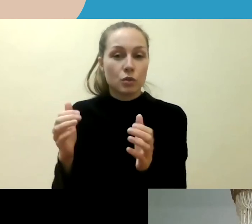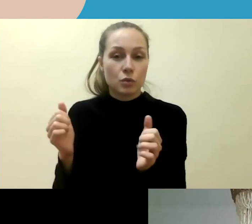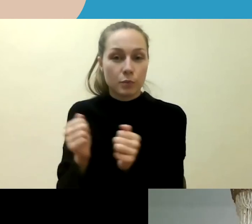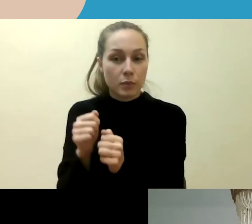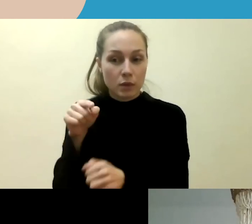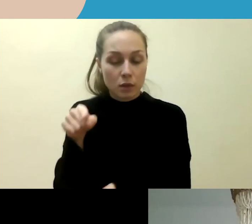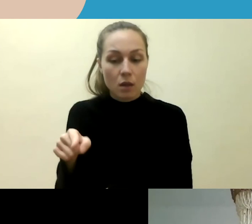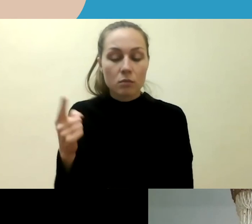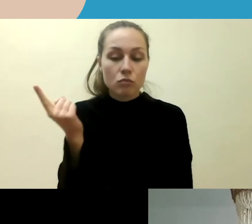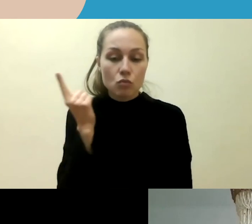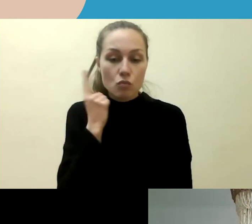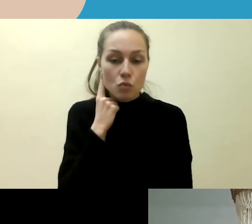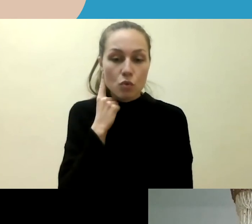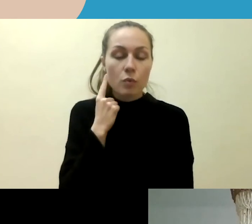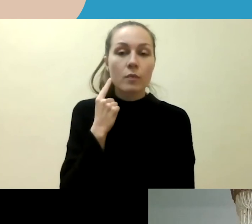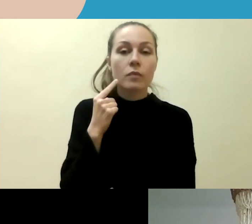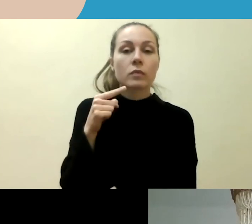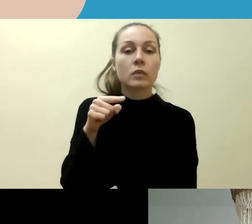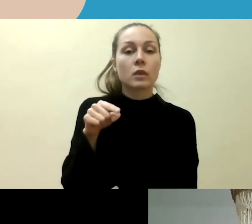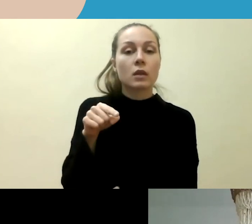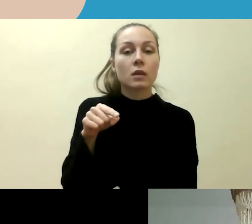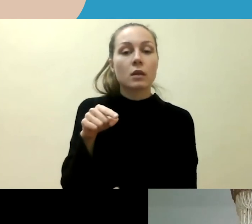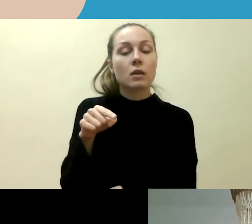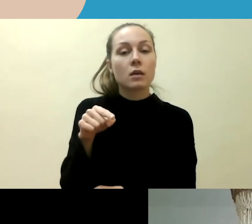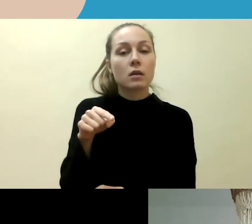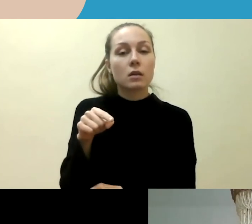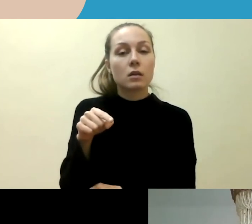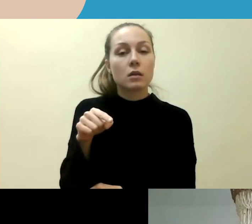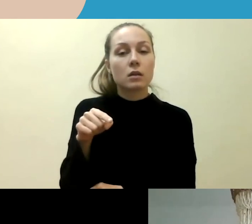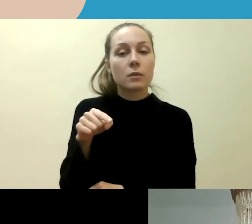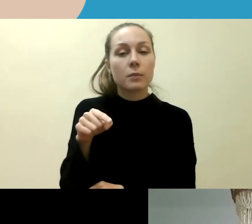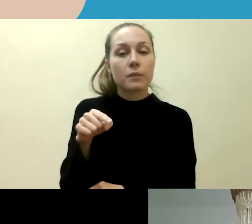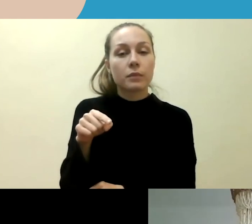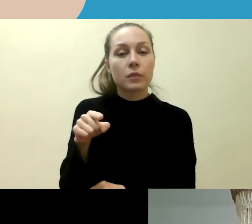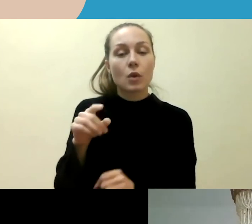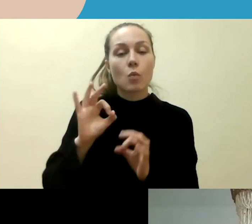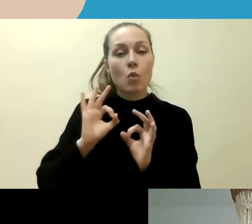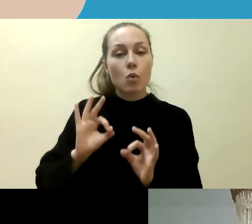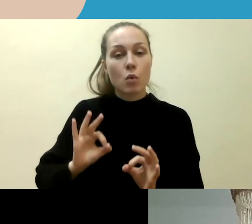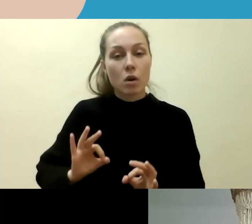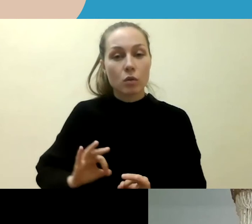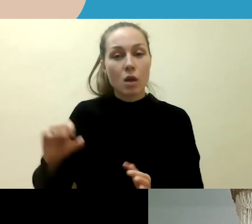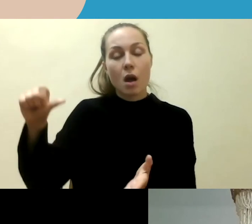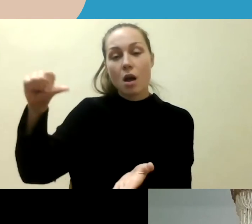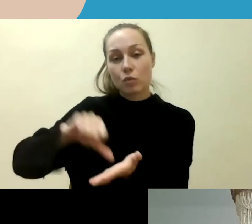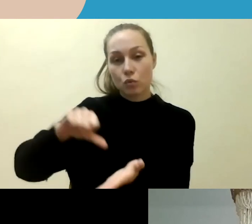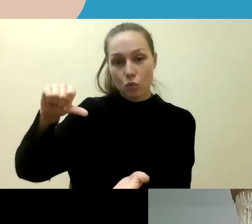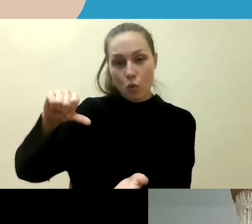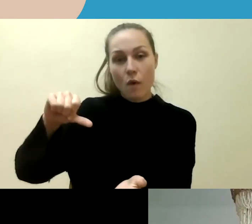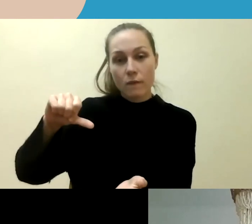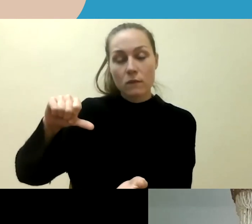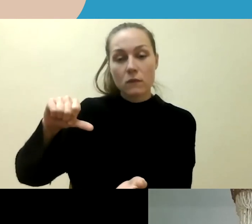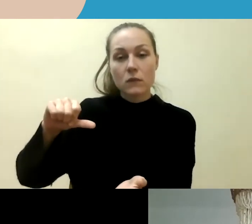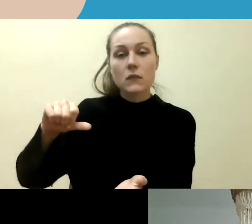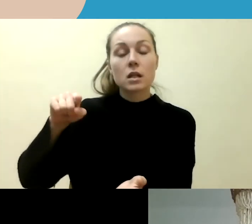one case from the United Kingdom I talked about it